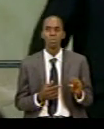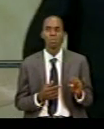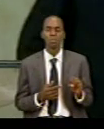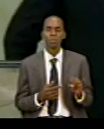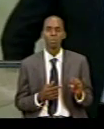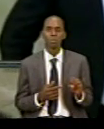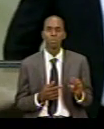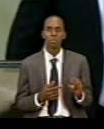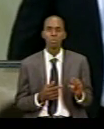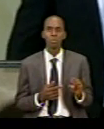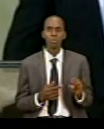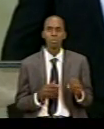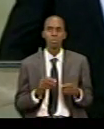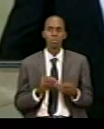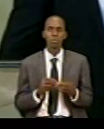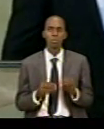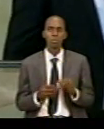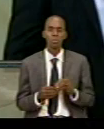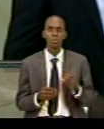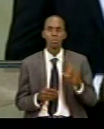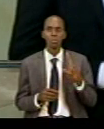Songs, number